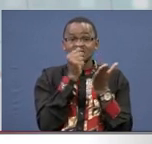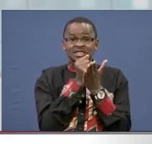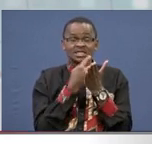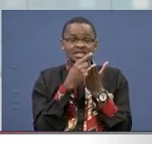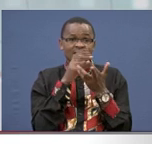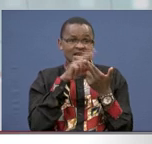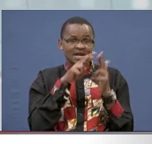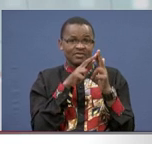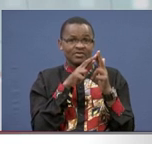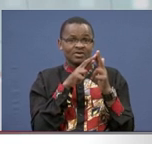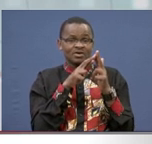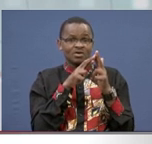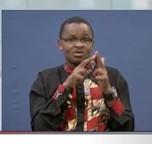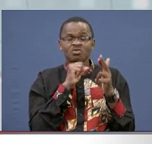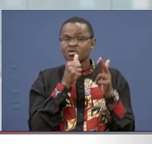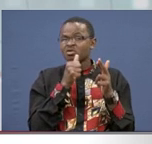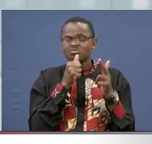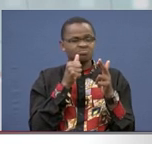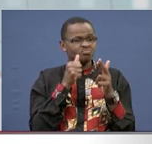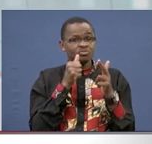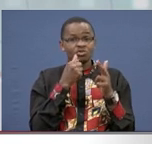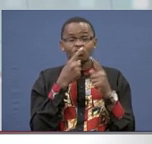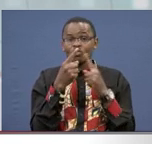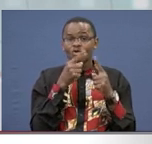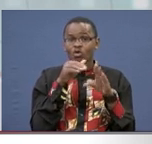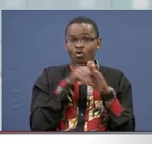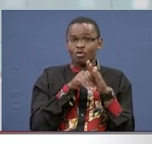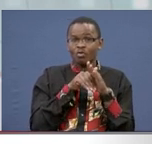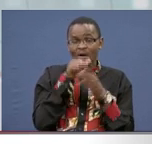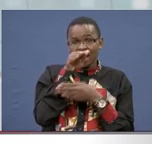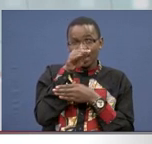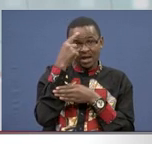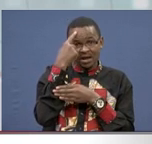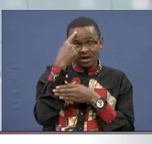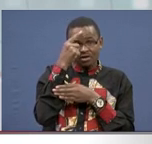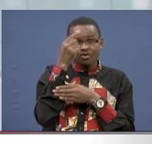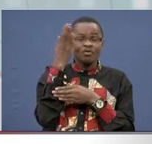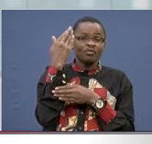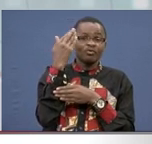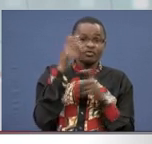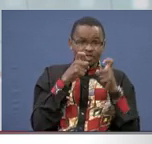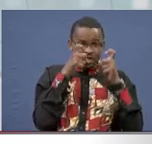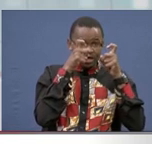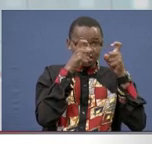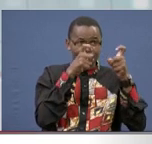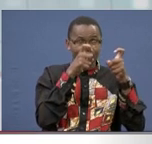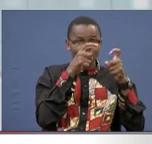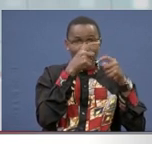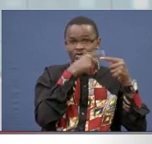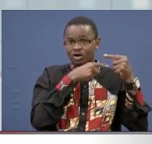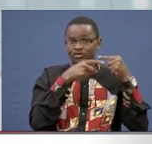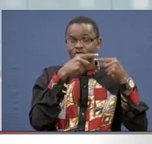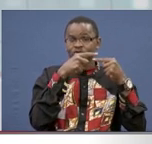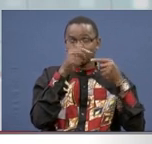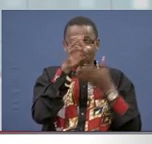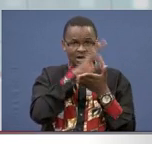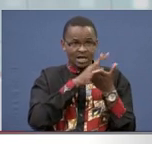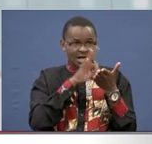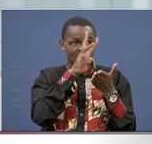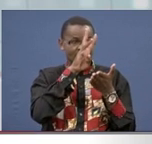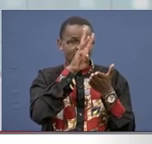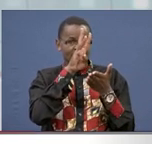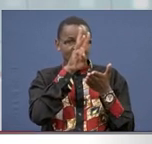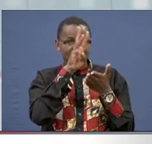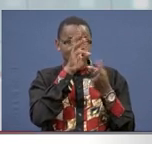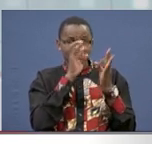relevant stakeholders were not consulted prior to the awarding of the controversial contract. A three-judge